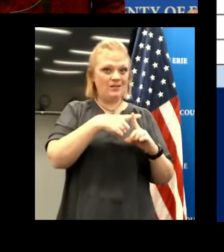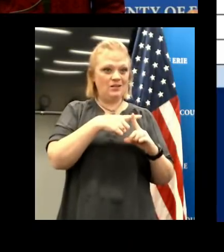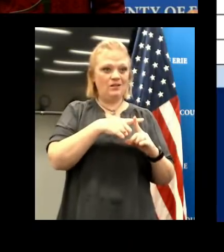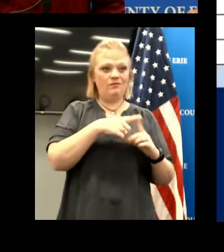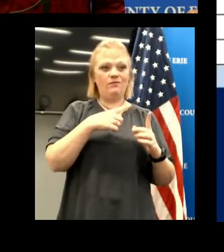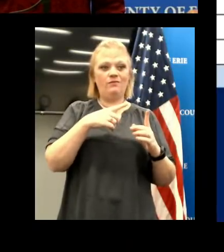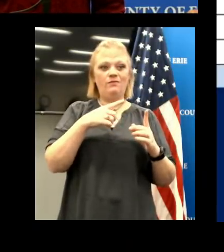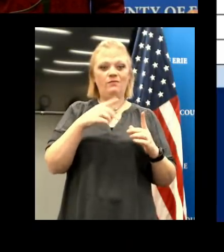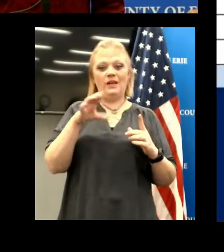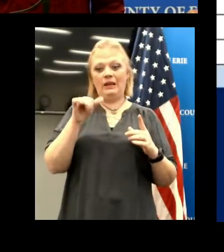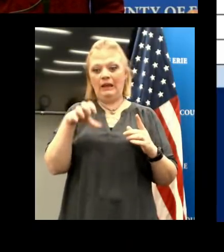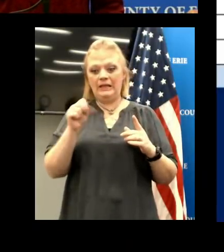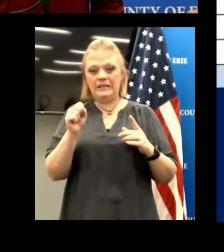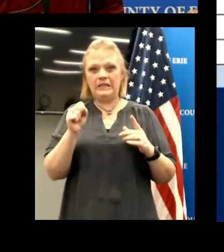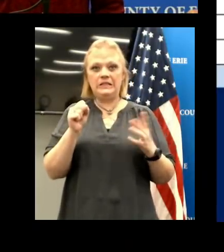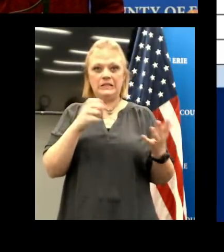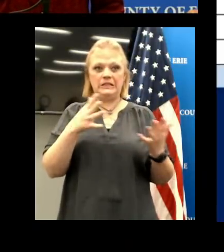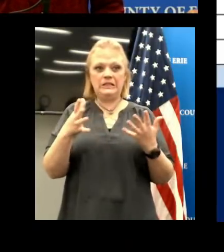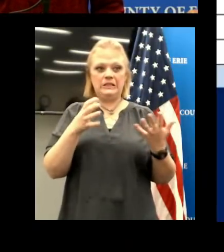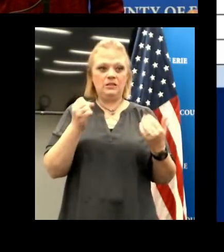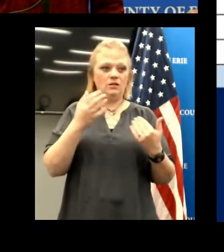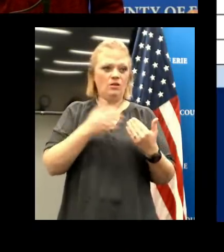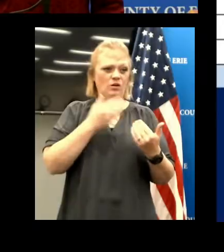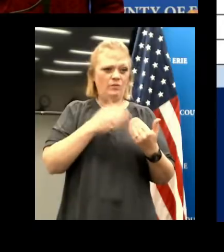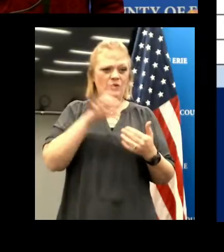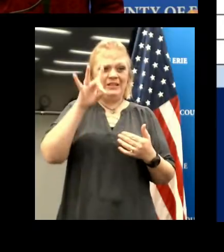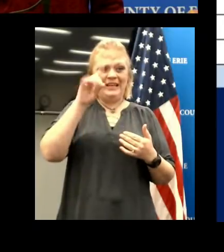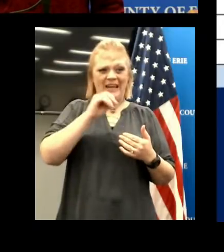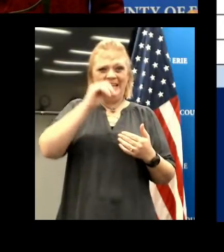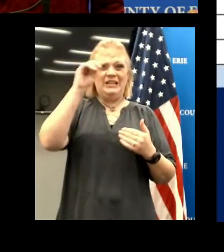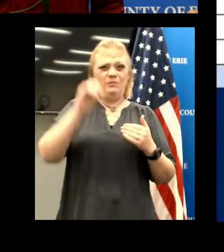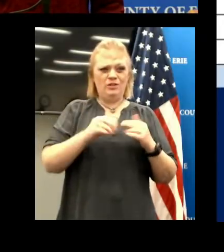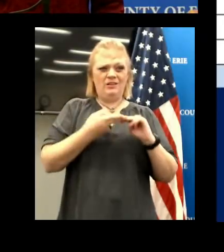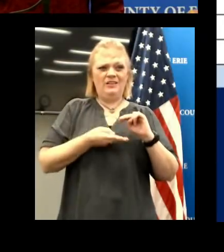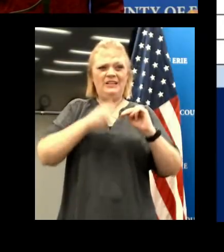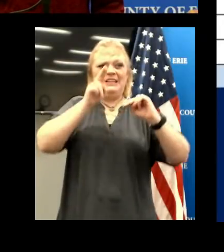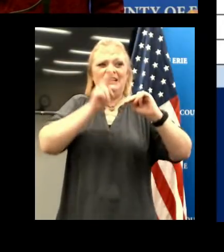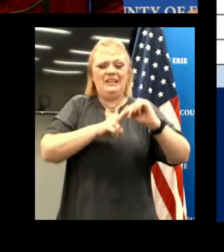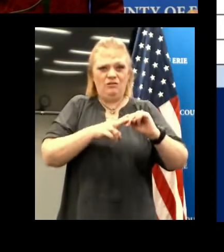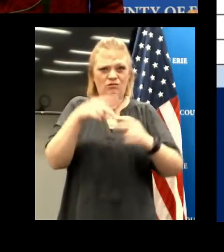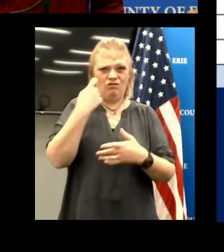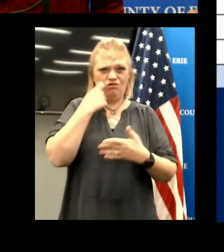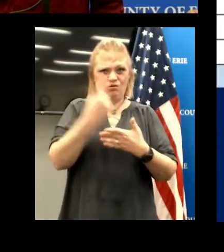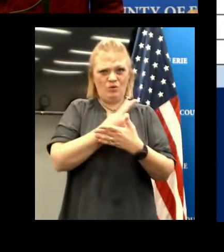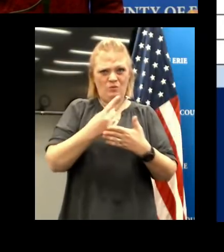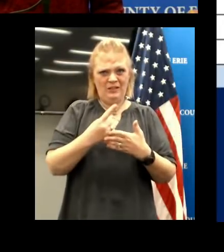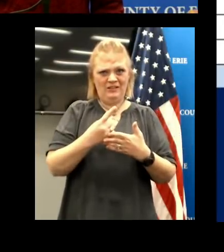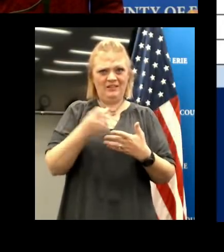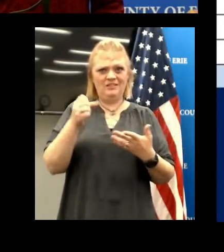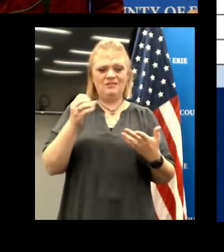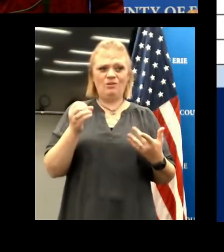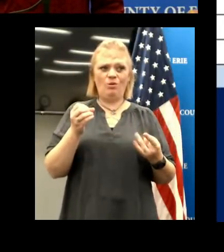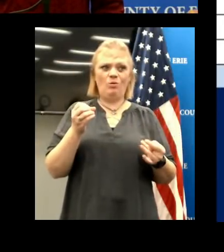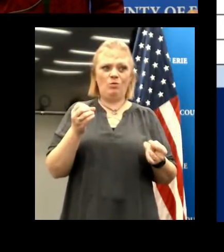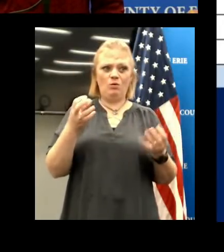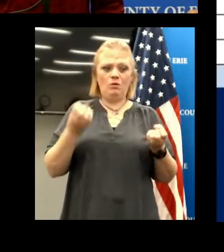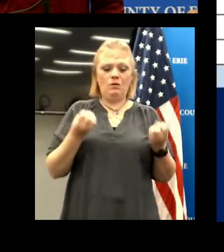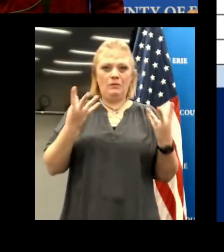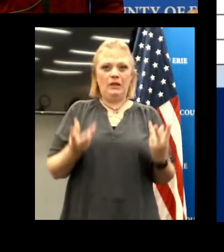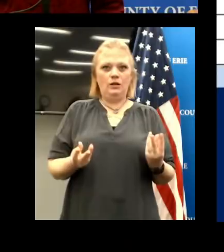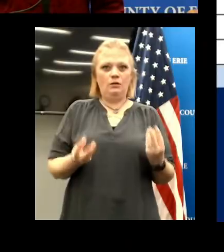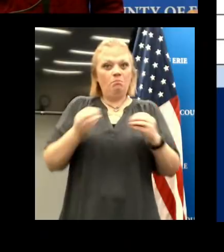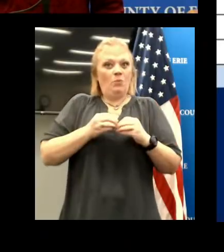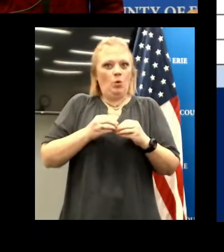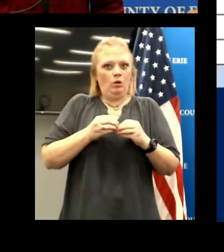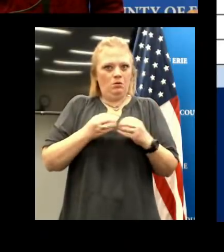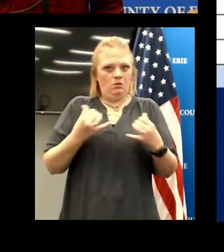positive tests, where we've had almost an 80% increase just in the past week. So we're seeing many, many more cases